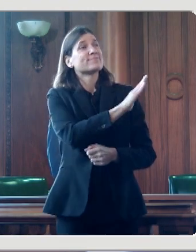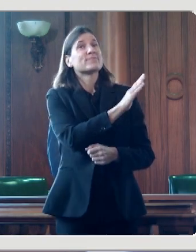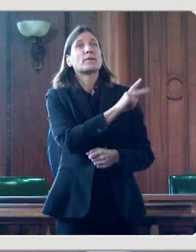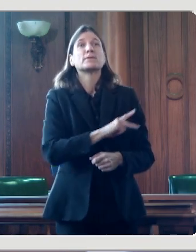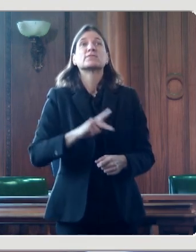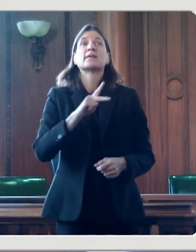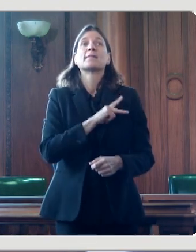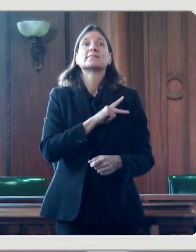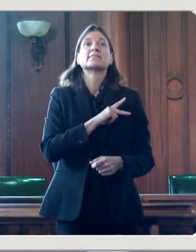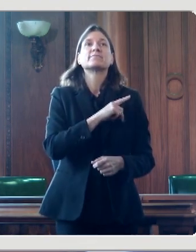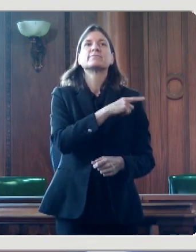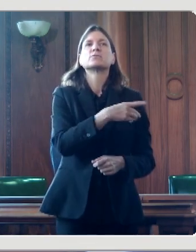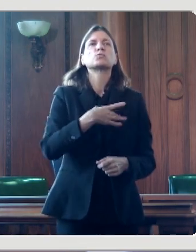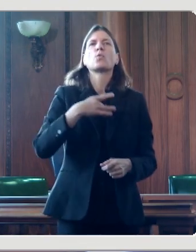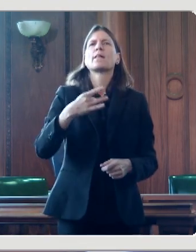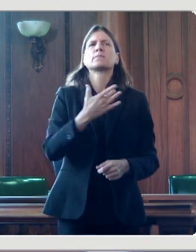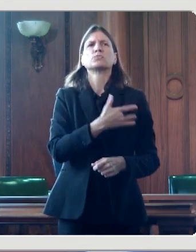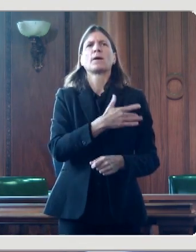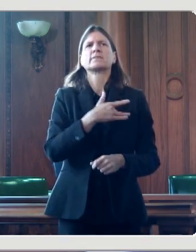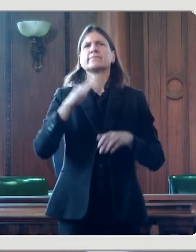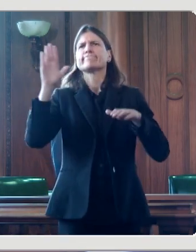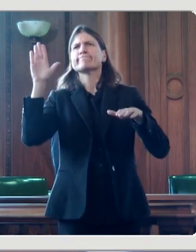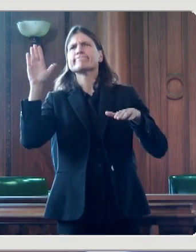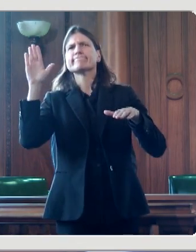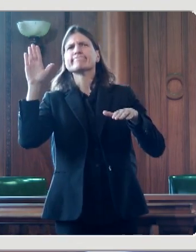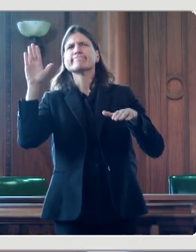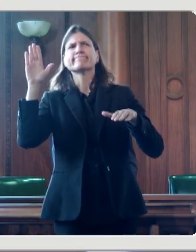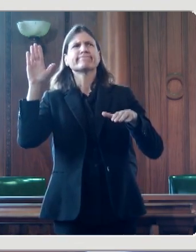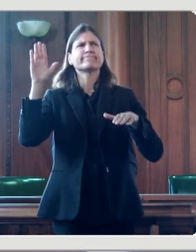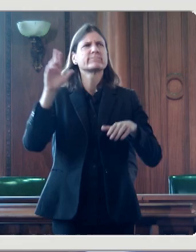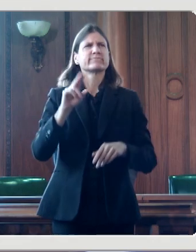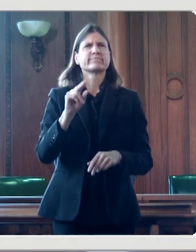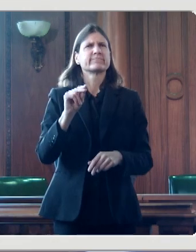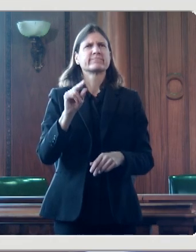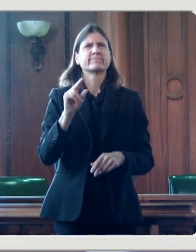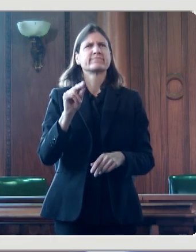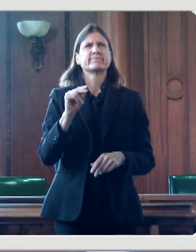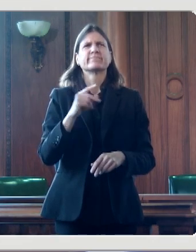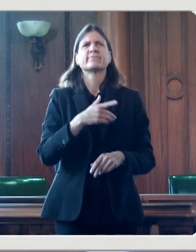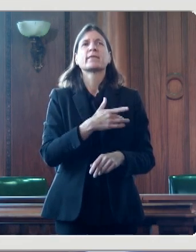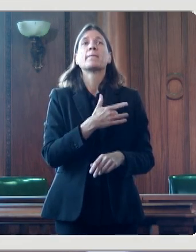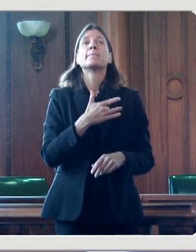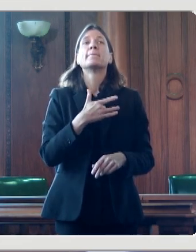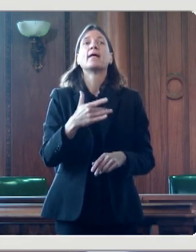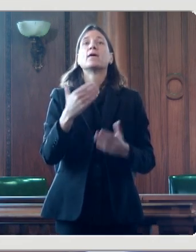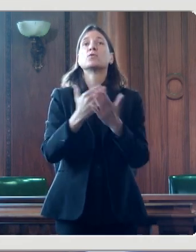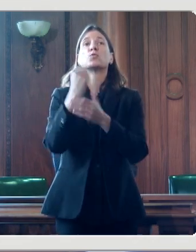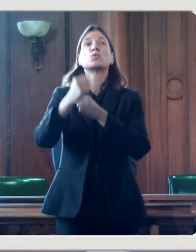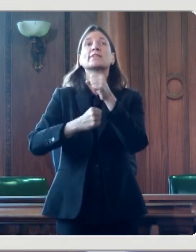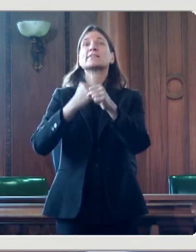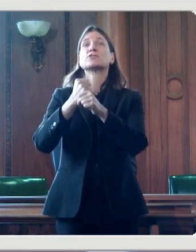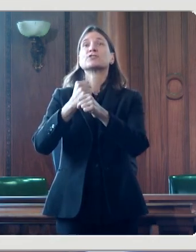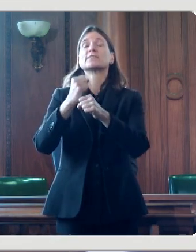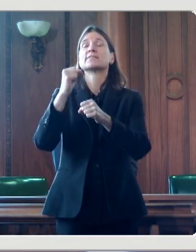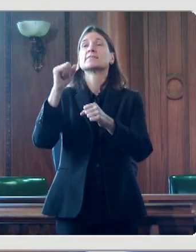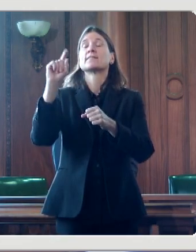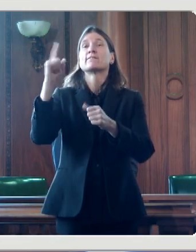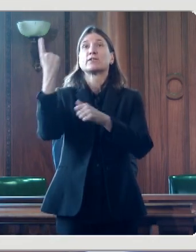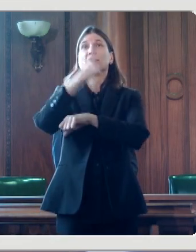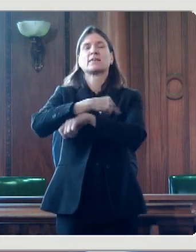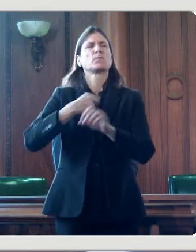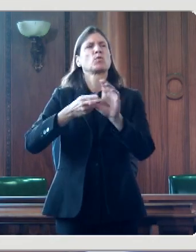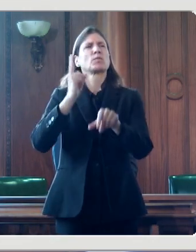think we know that most people flame out and give those up after just a week or two. But instead, I try to use the opportunity of each